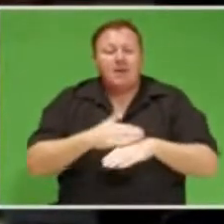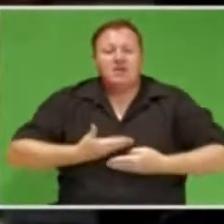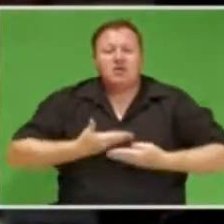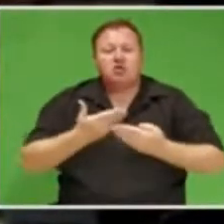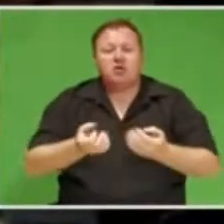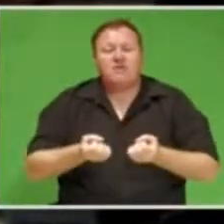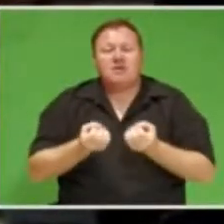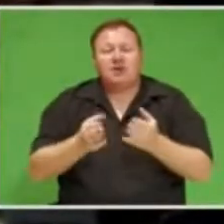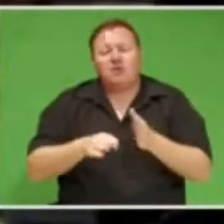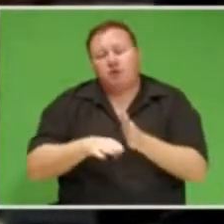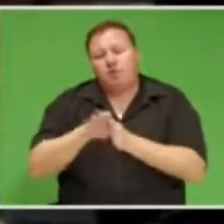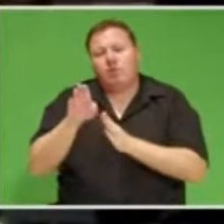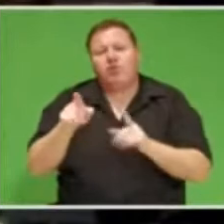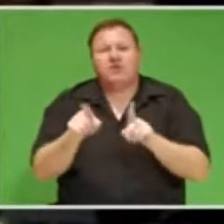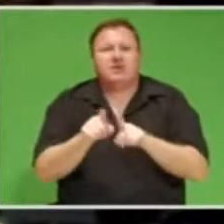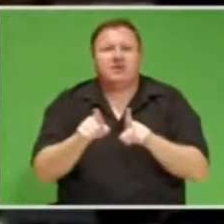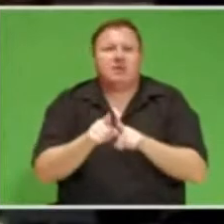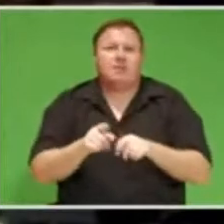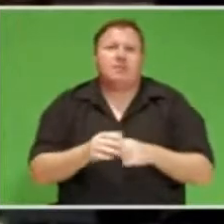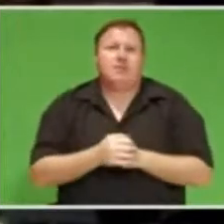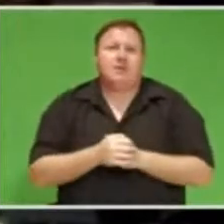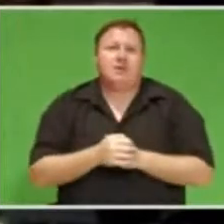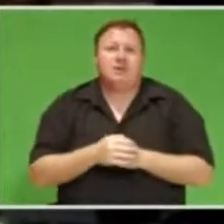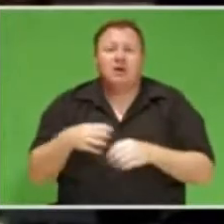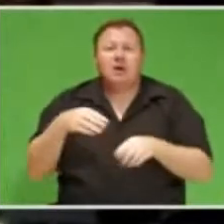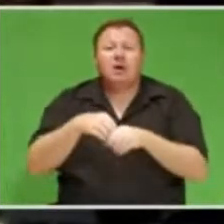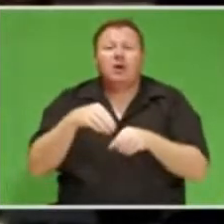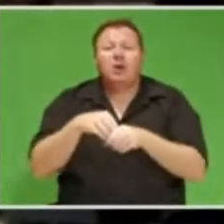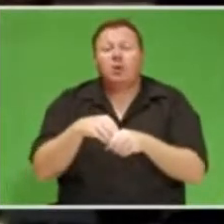well. Now, these include